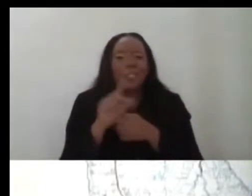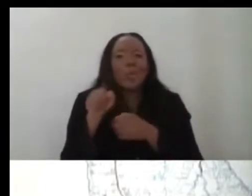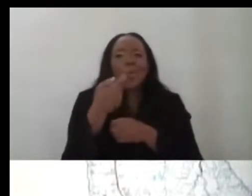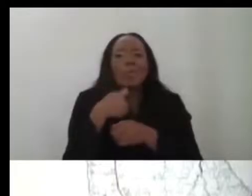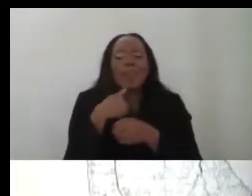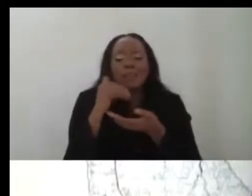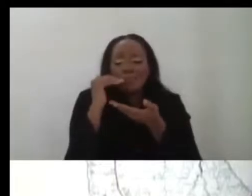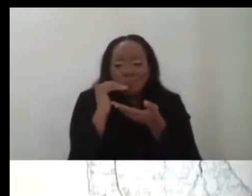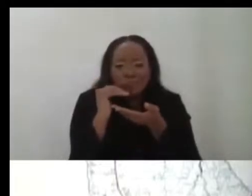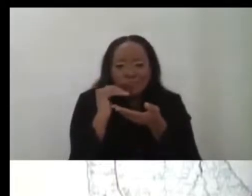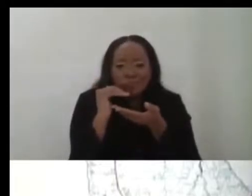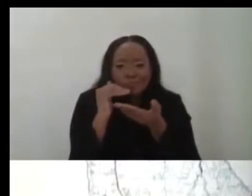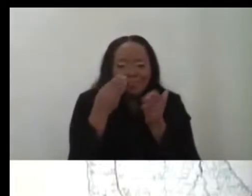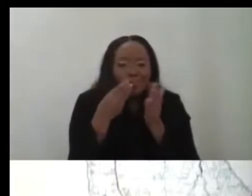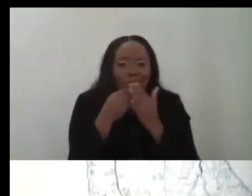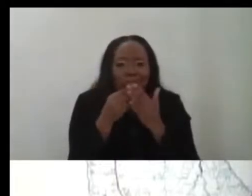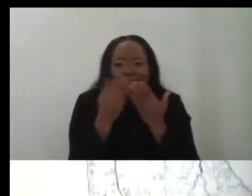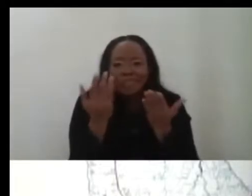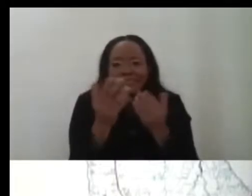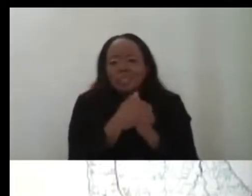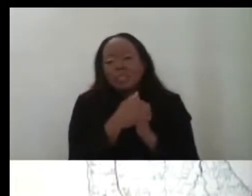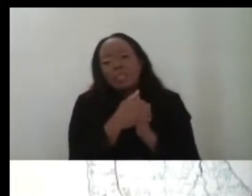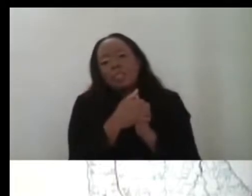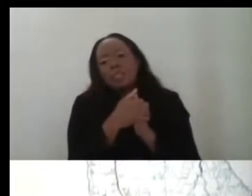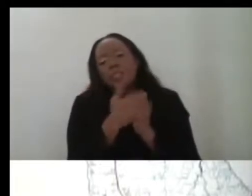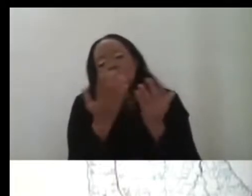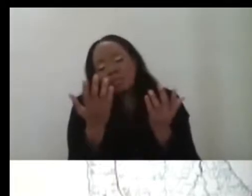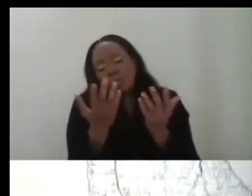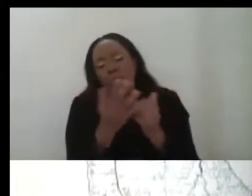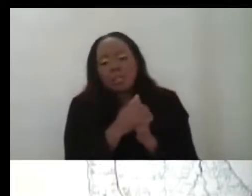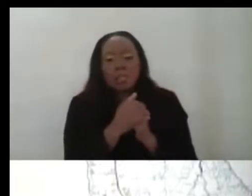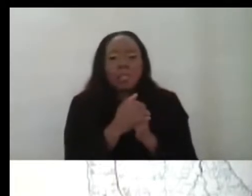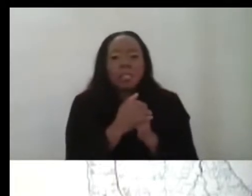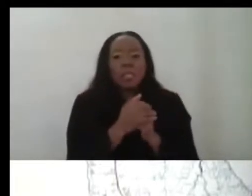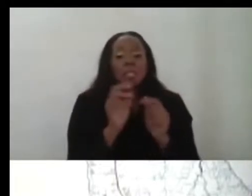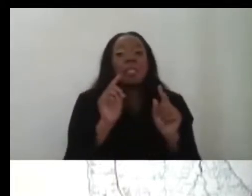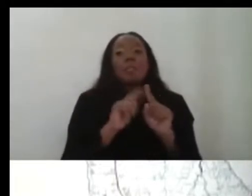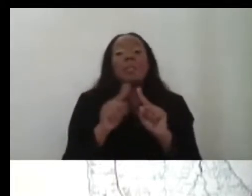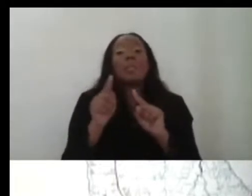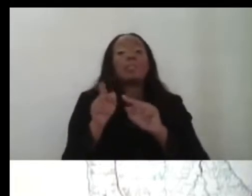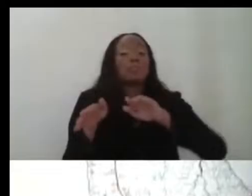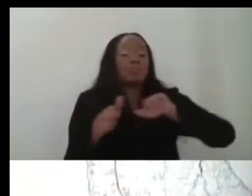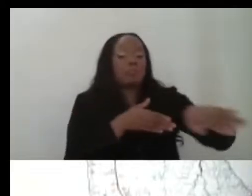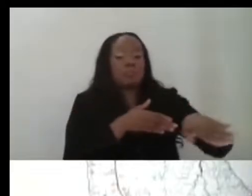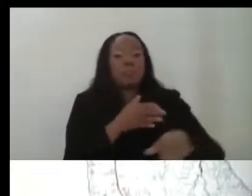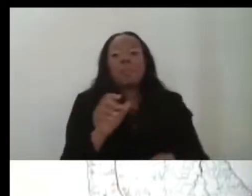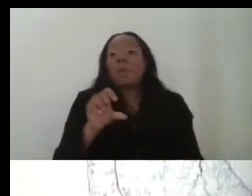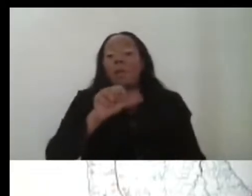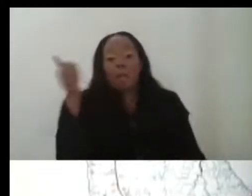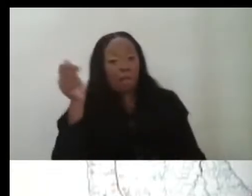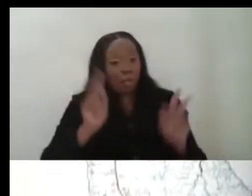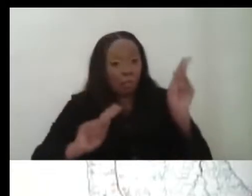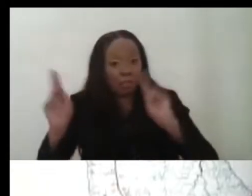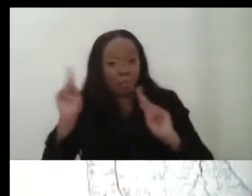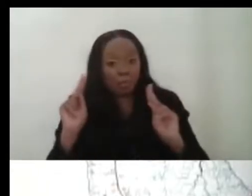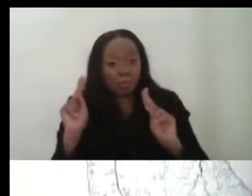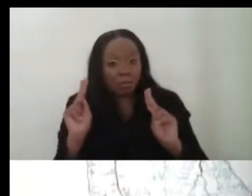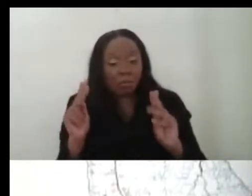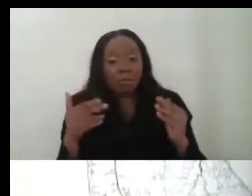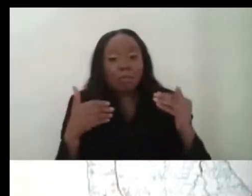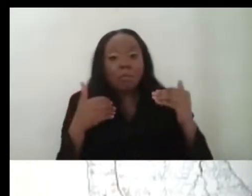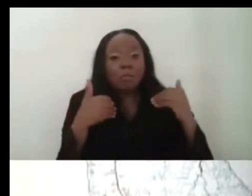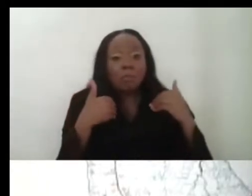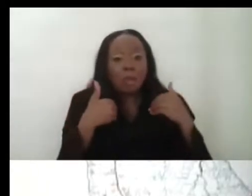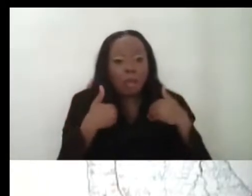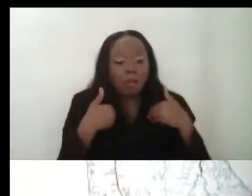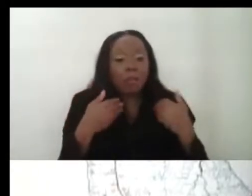accommodate and look out for those persons in the case of a disaster. But for all the persons who have the capacity to